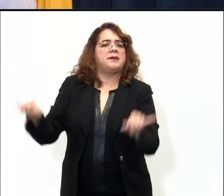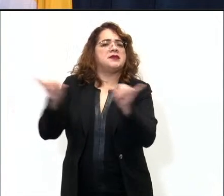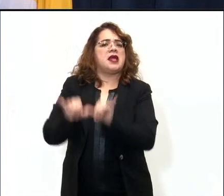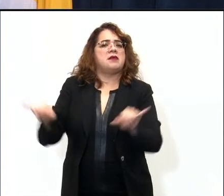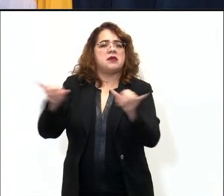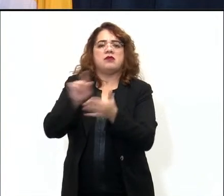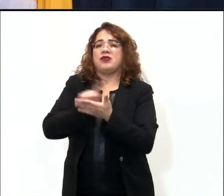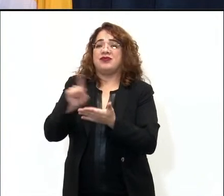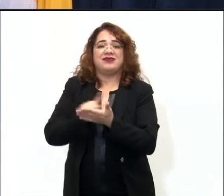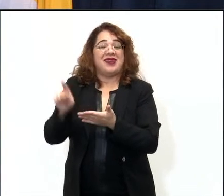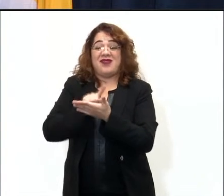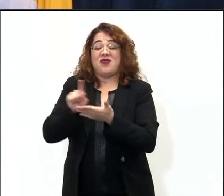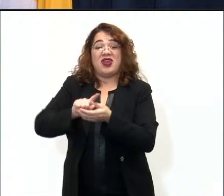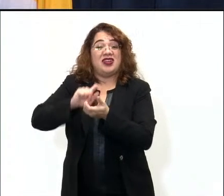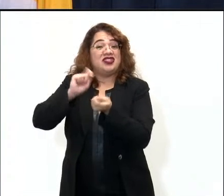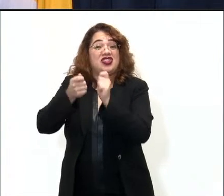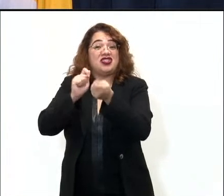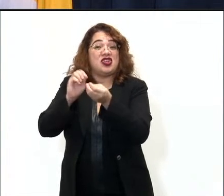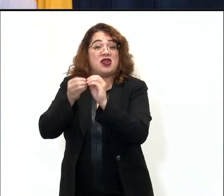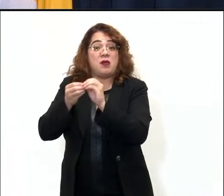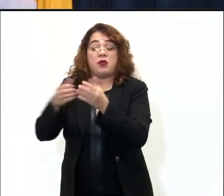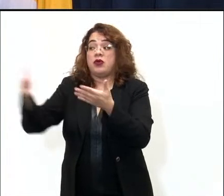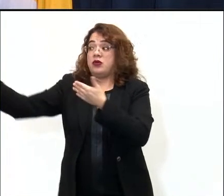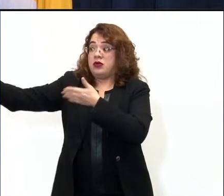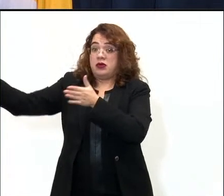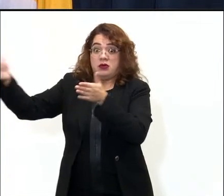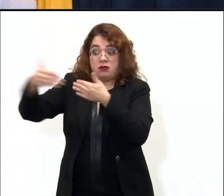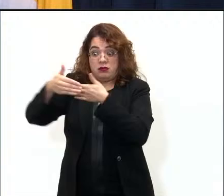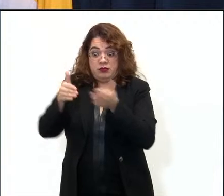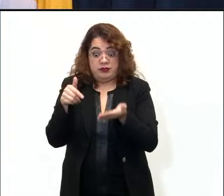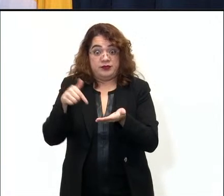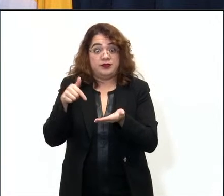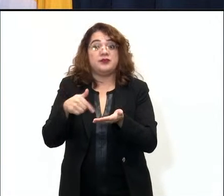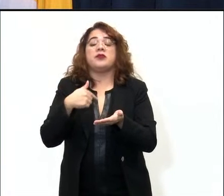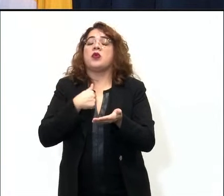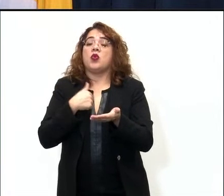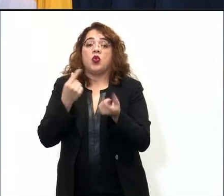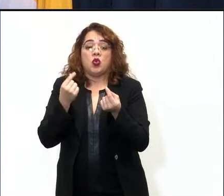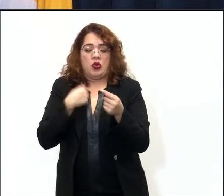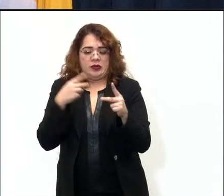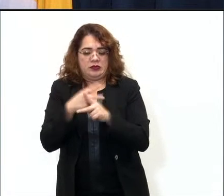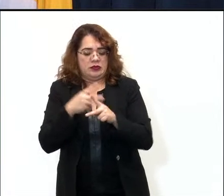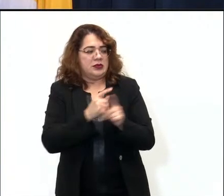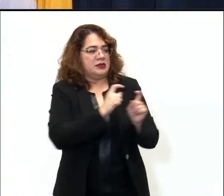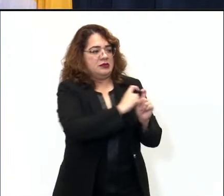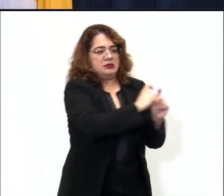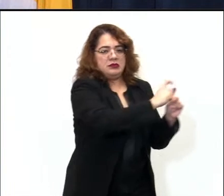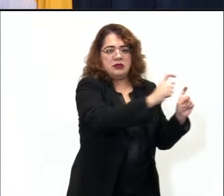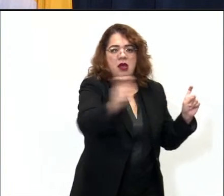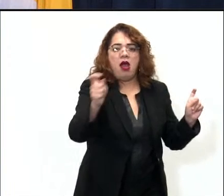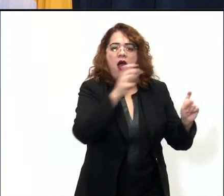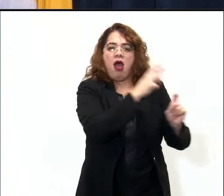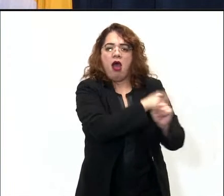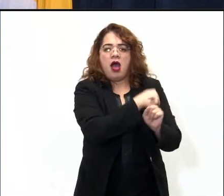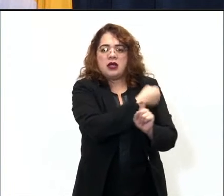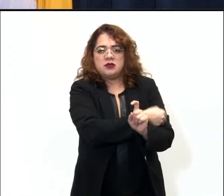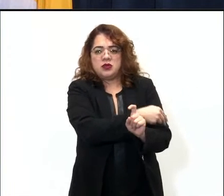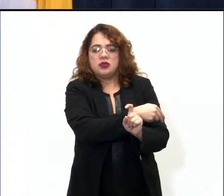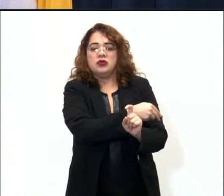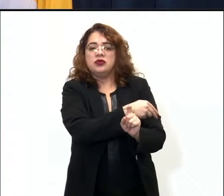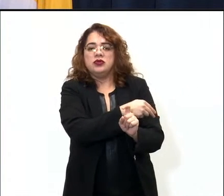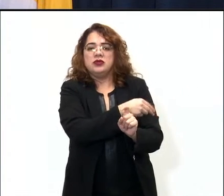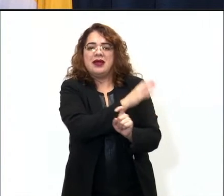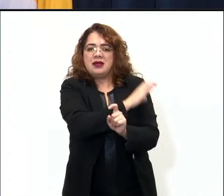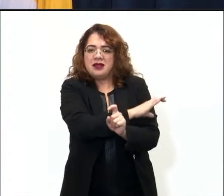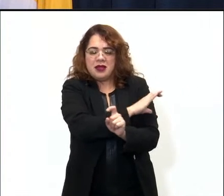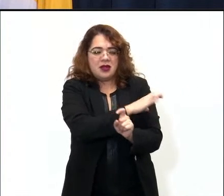up. So all the vaccine that went to healthcare workers and hospitals, that went directly to them and they are utilizing it. If a medical, if they